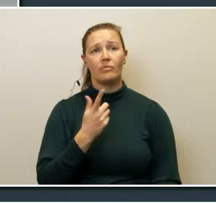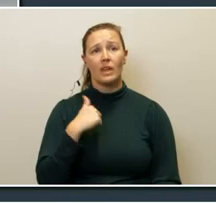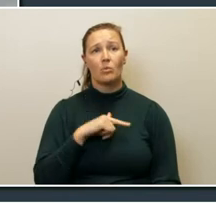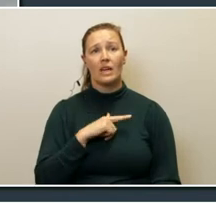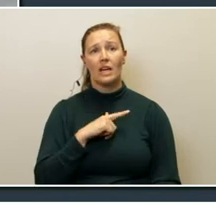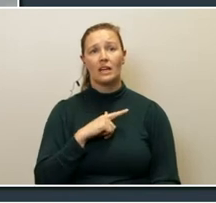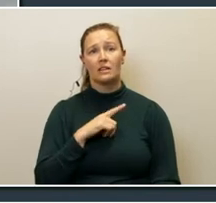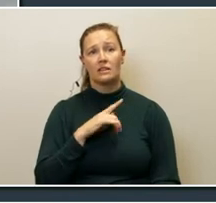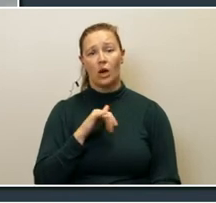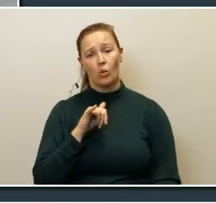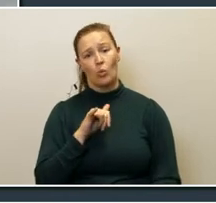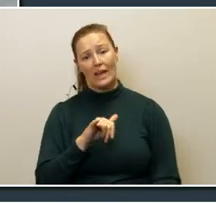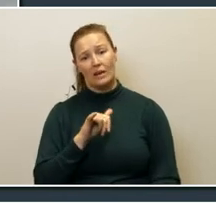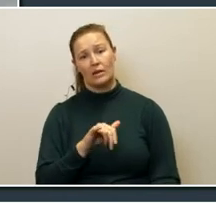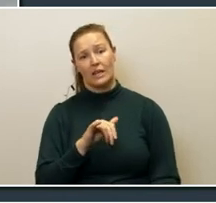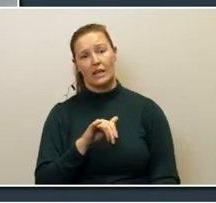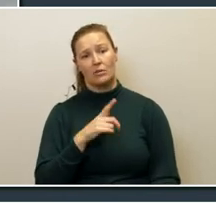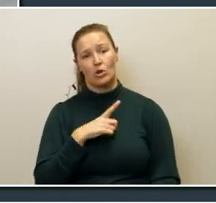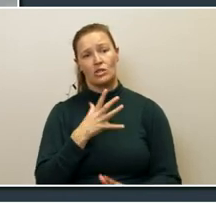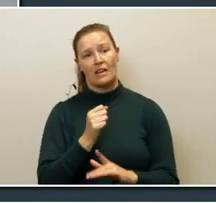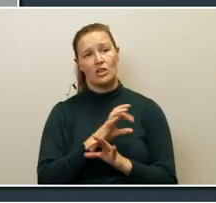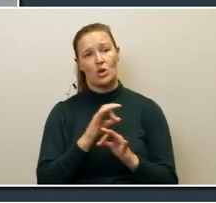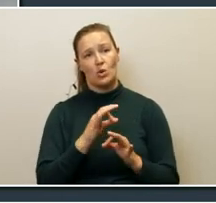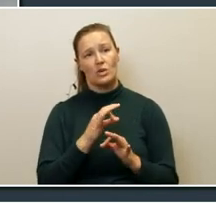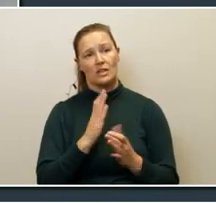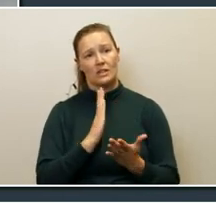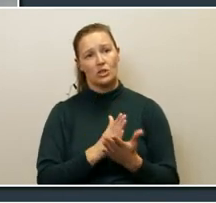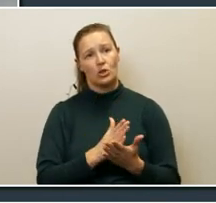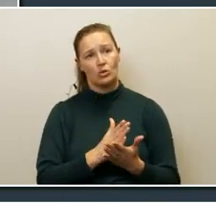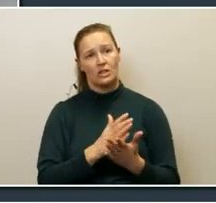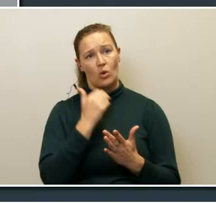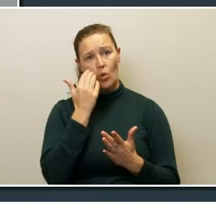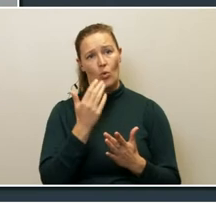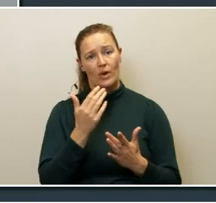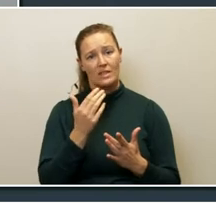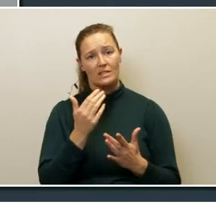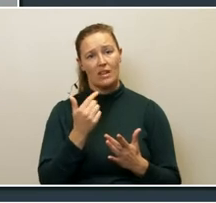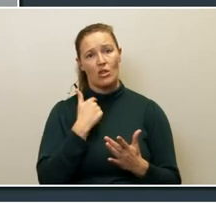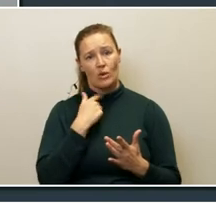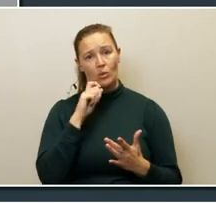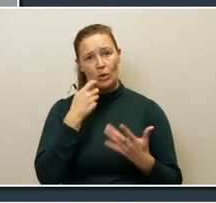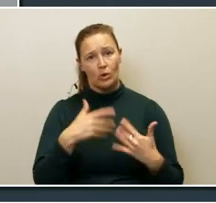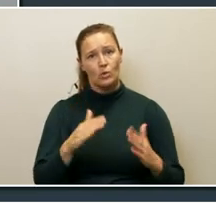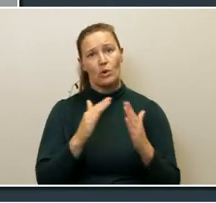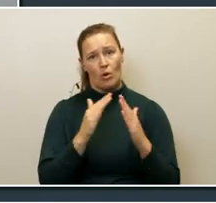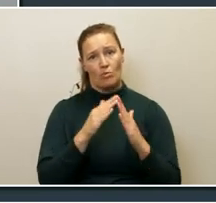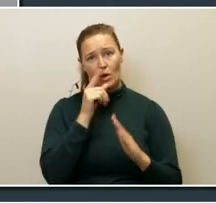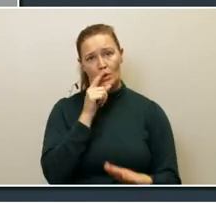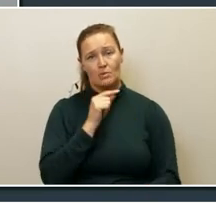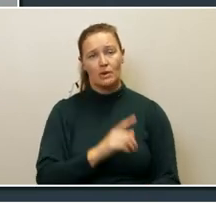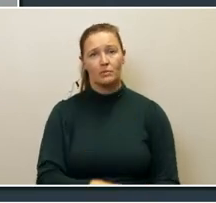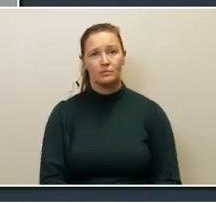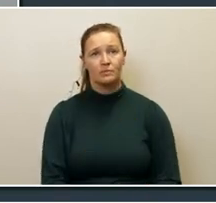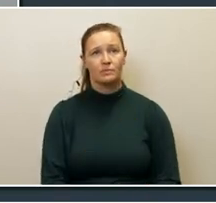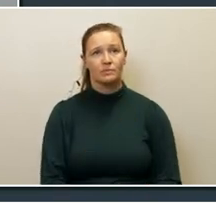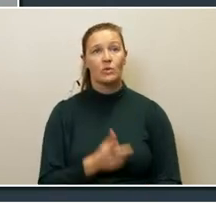of never having any security and always being threatened that we could lose our homes.